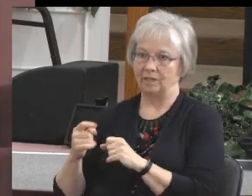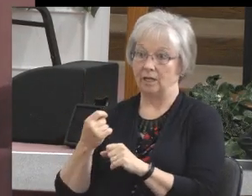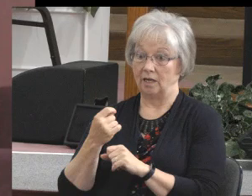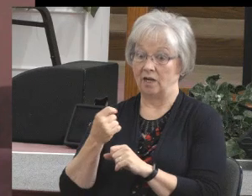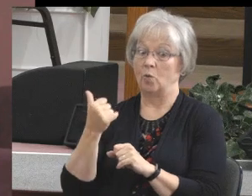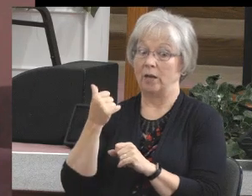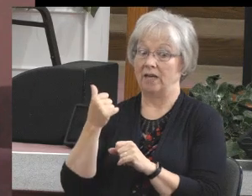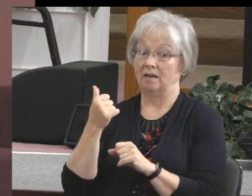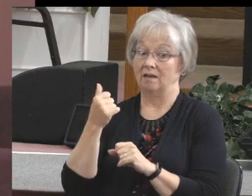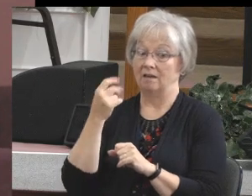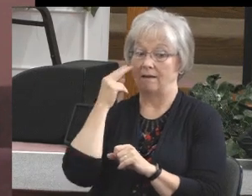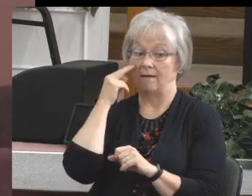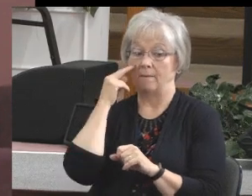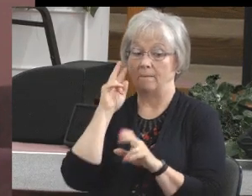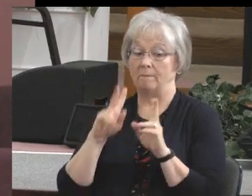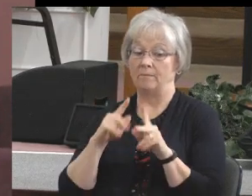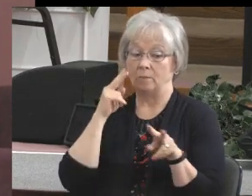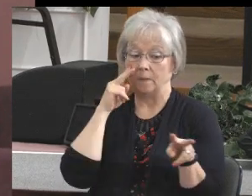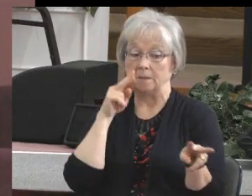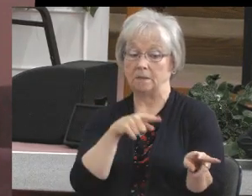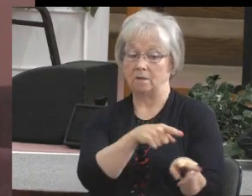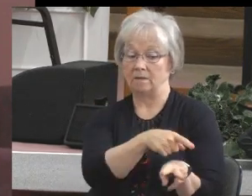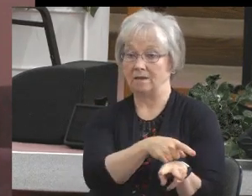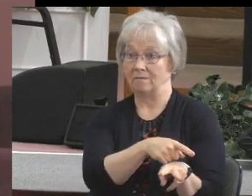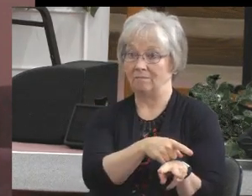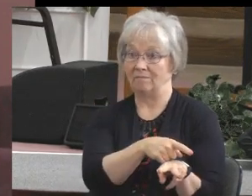Everybody saw what was going on.